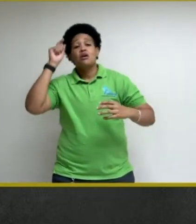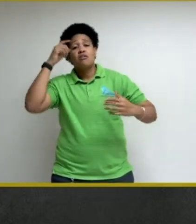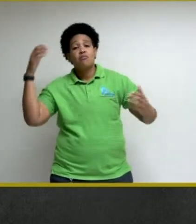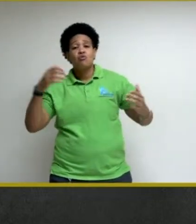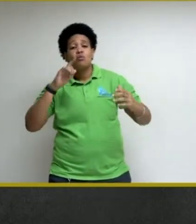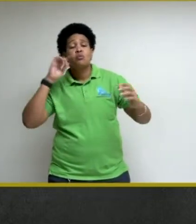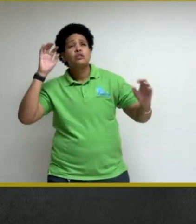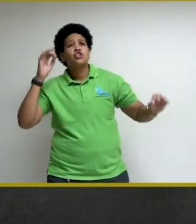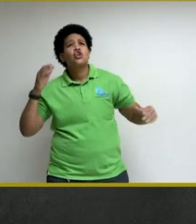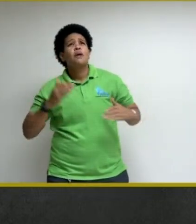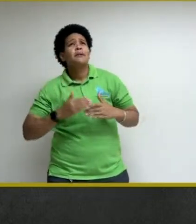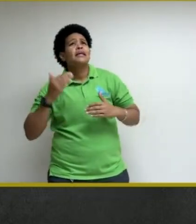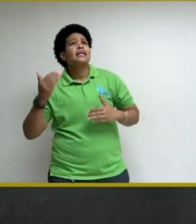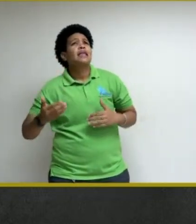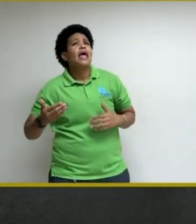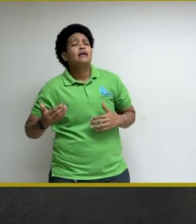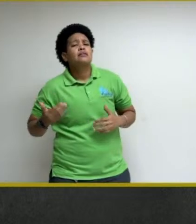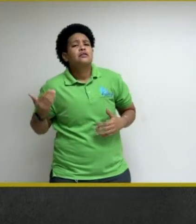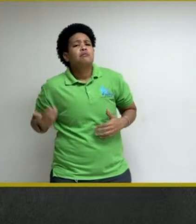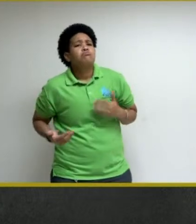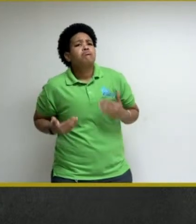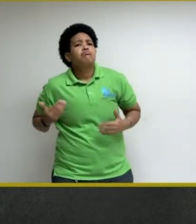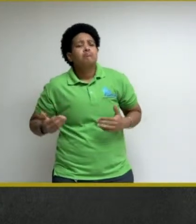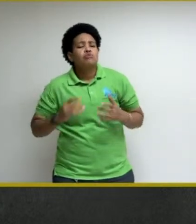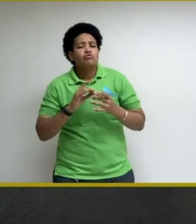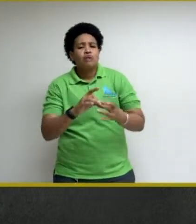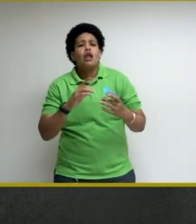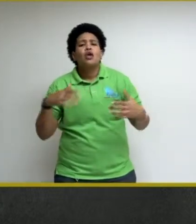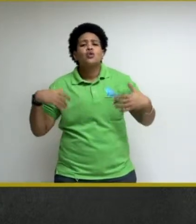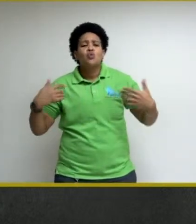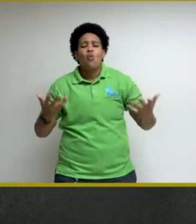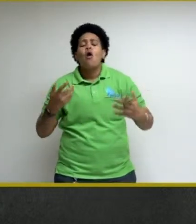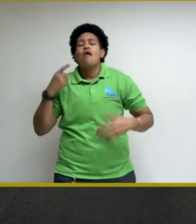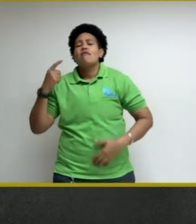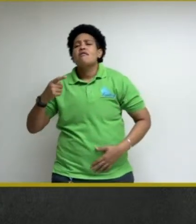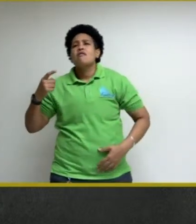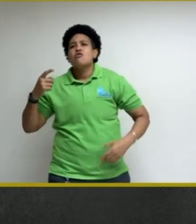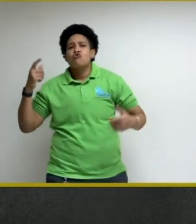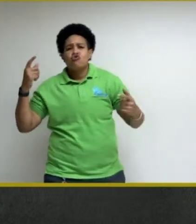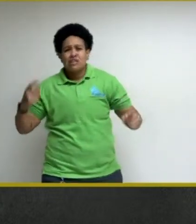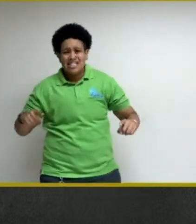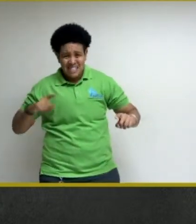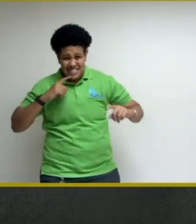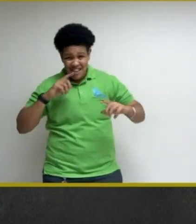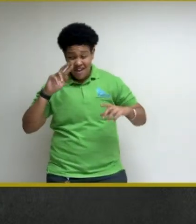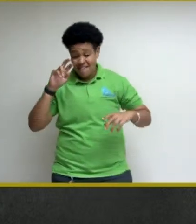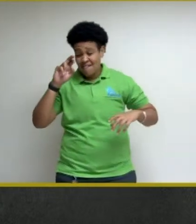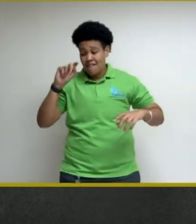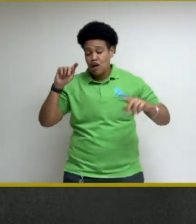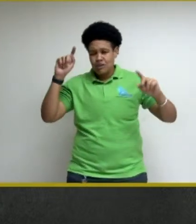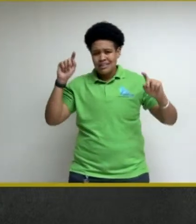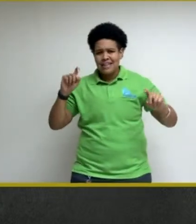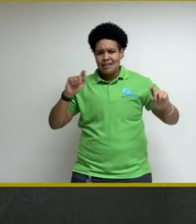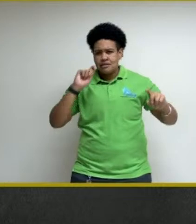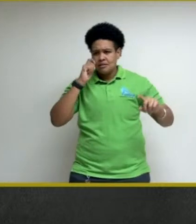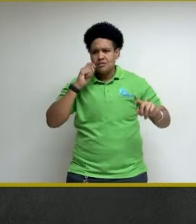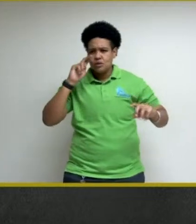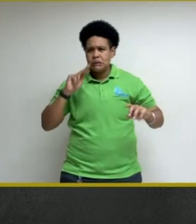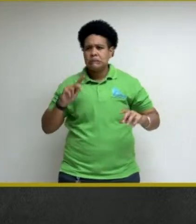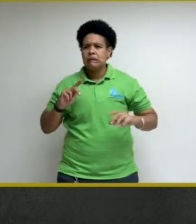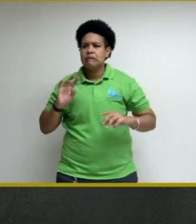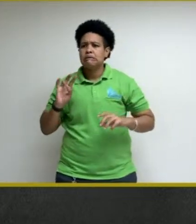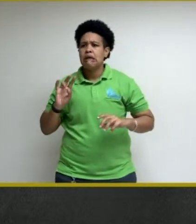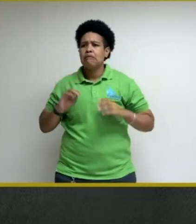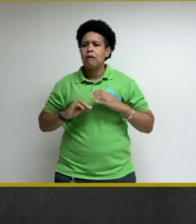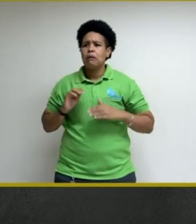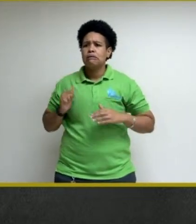next steps, especially as it relates to the results of the variant testing. But I just wanted to know,